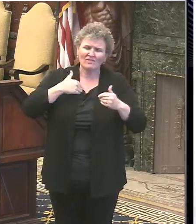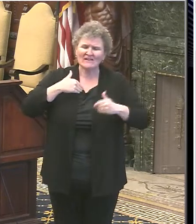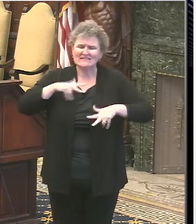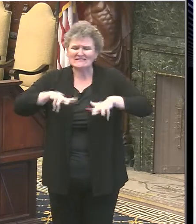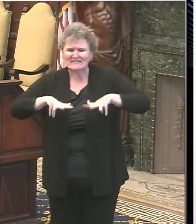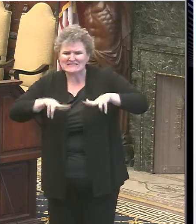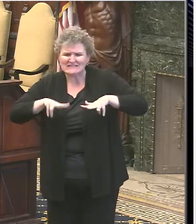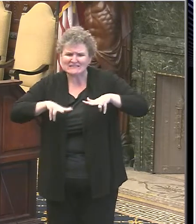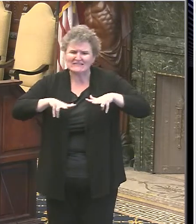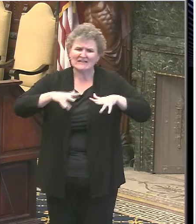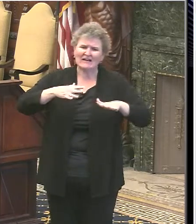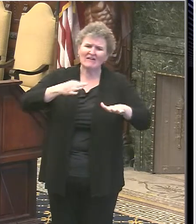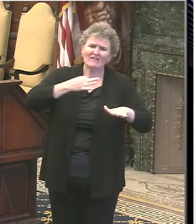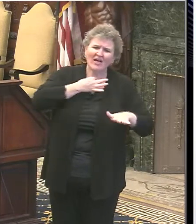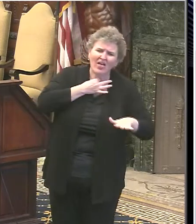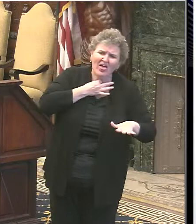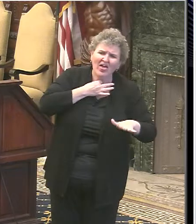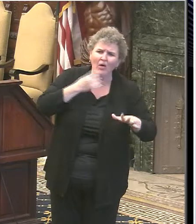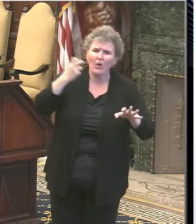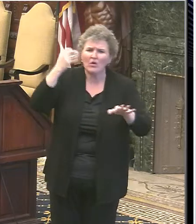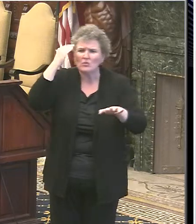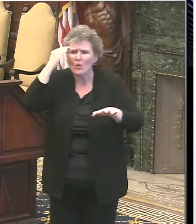whether they might need help can visit